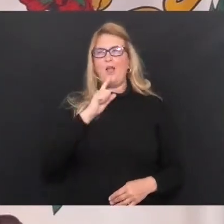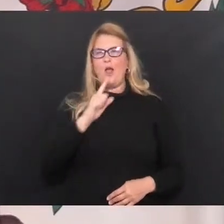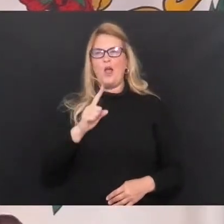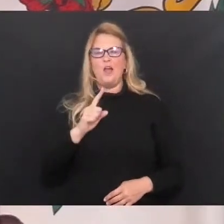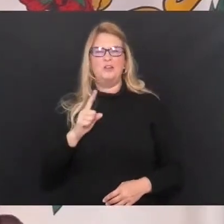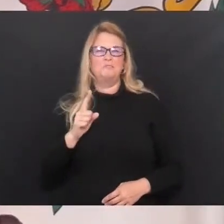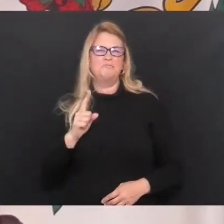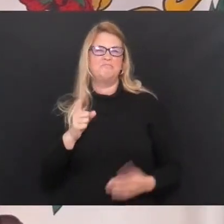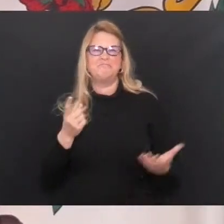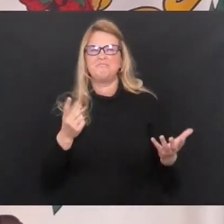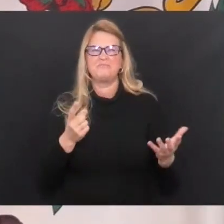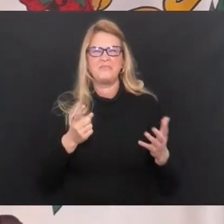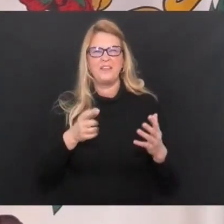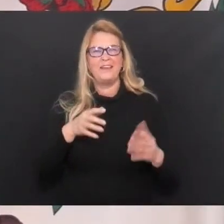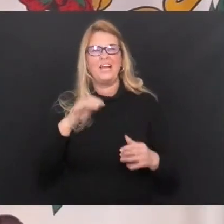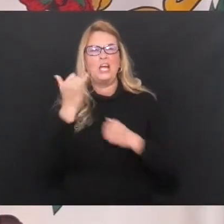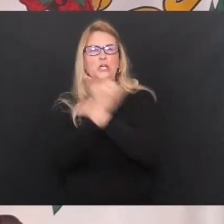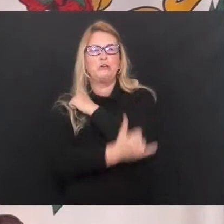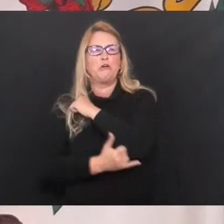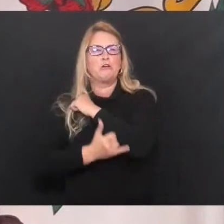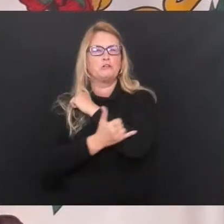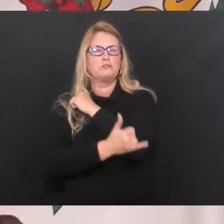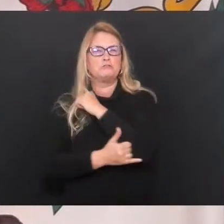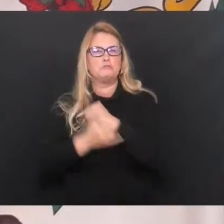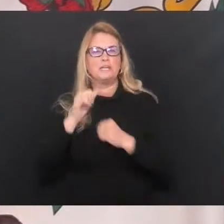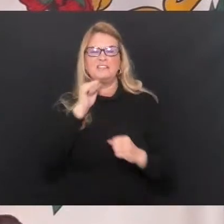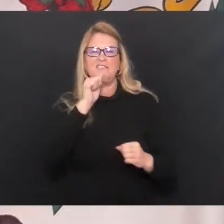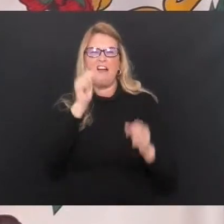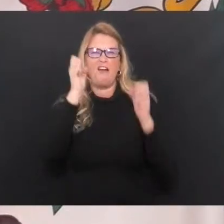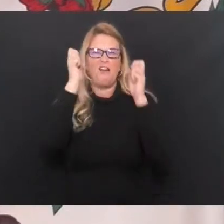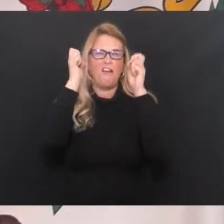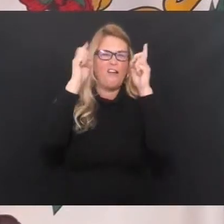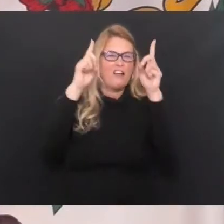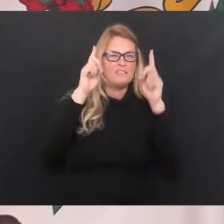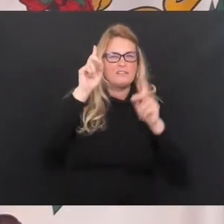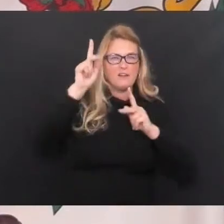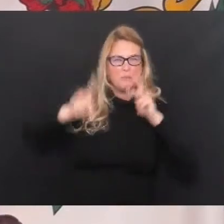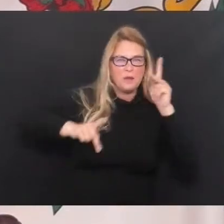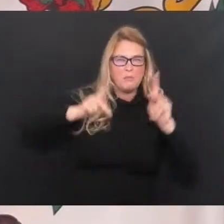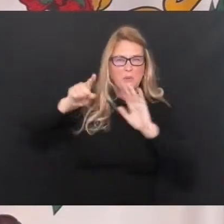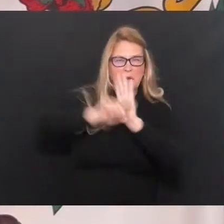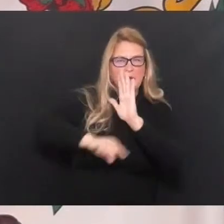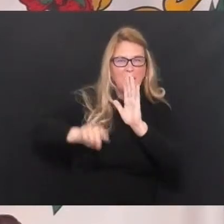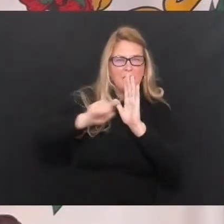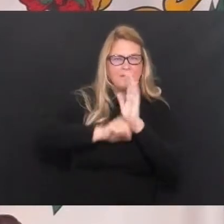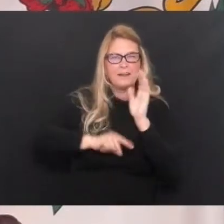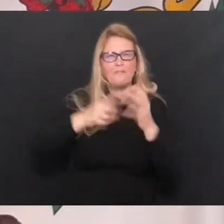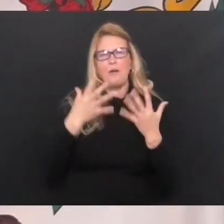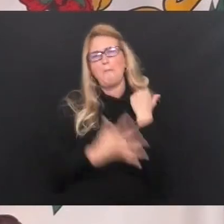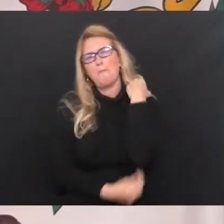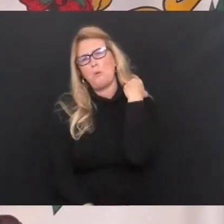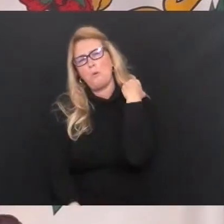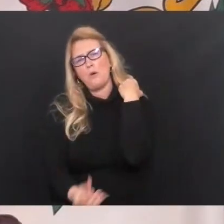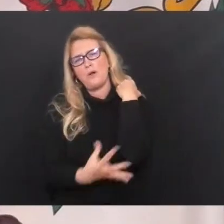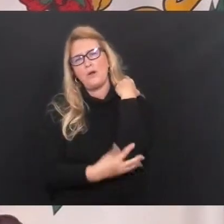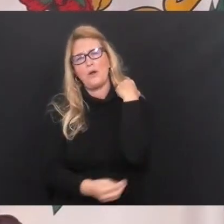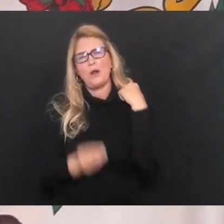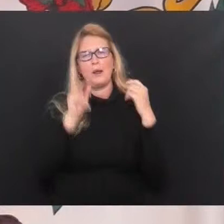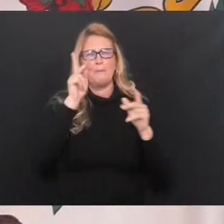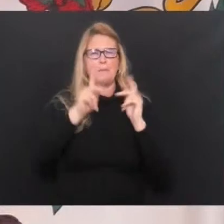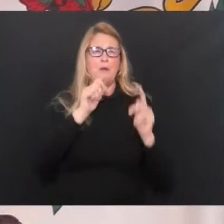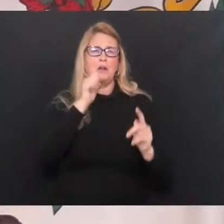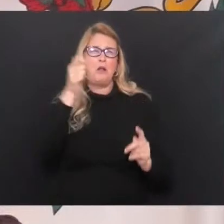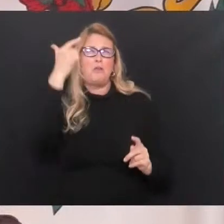backwoods, those people are non-educated people, those people are poor people, and they're backward in their thinking